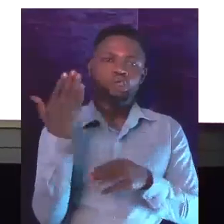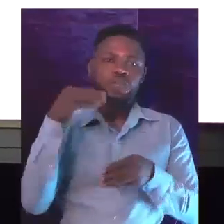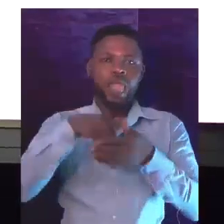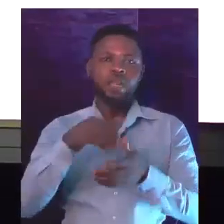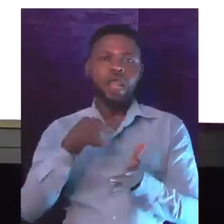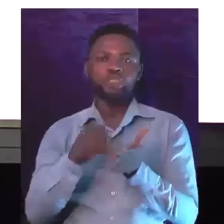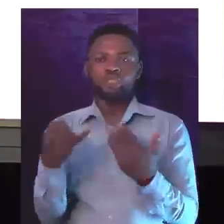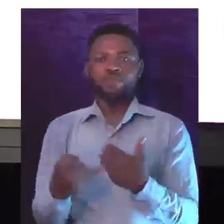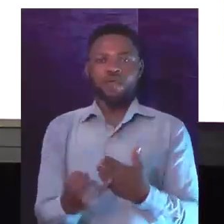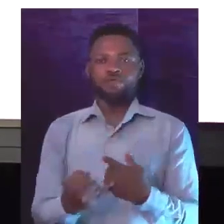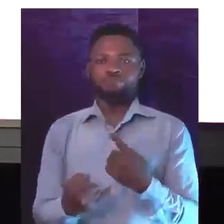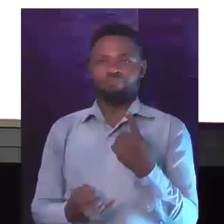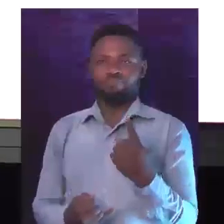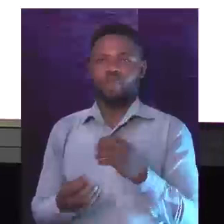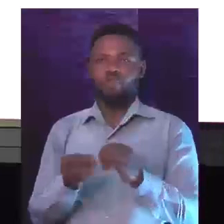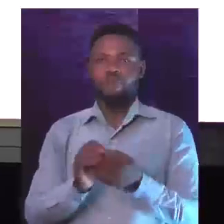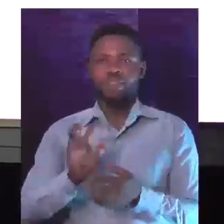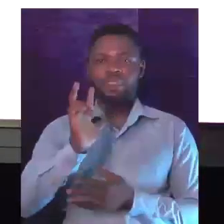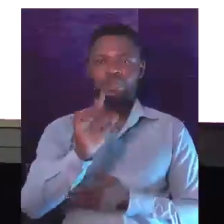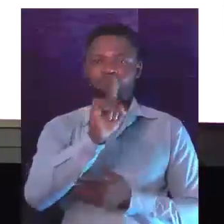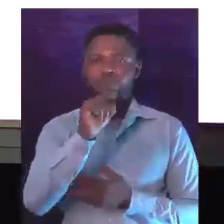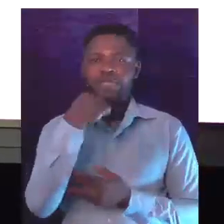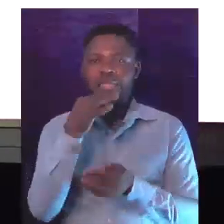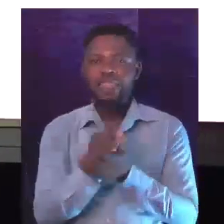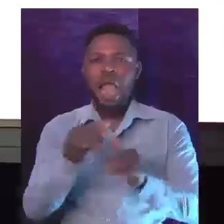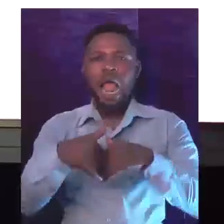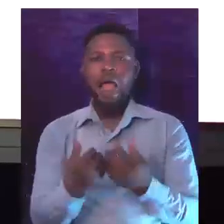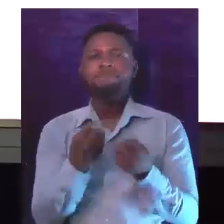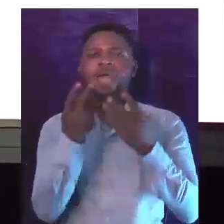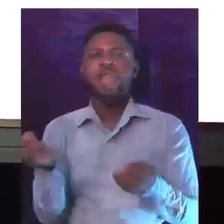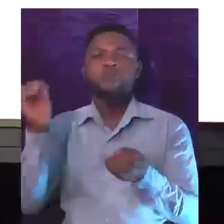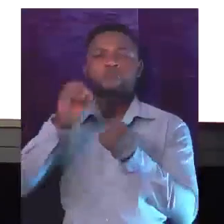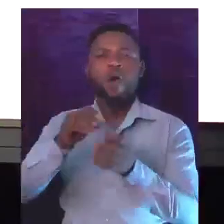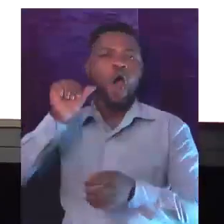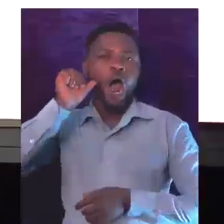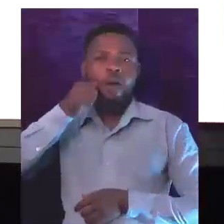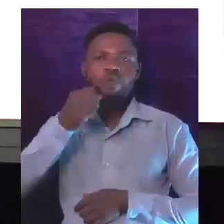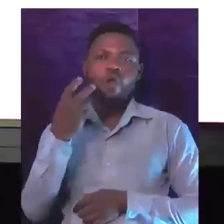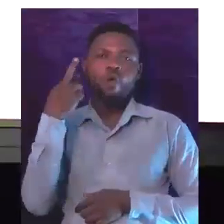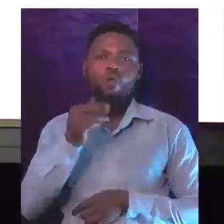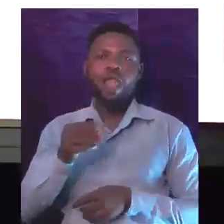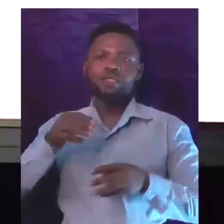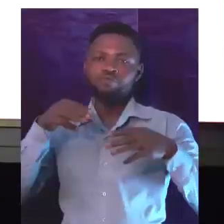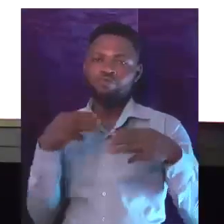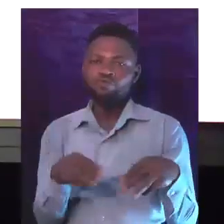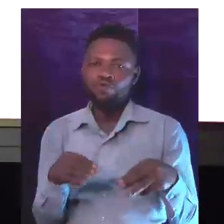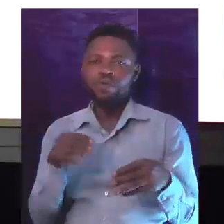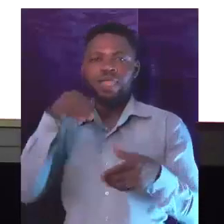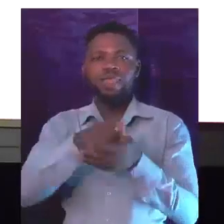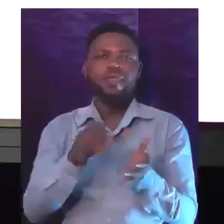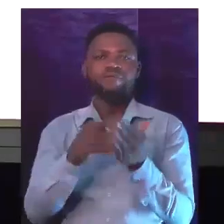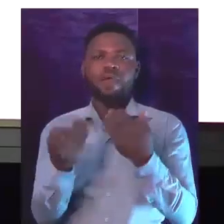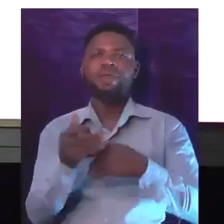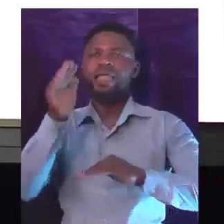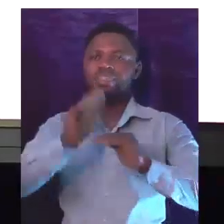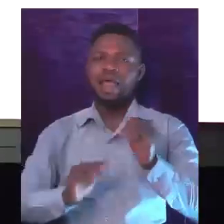in January. Number 3 question says, how many more apples were sold in February than